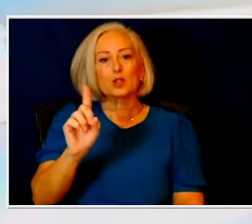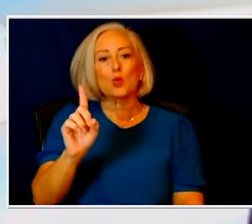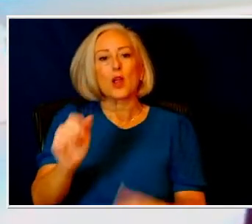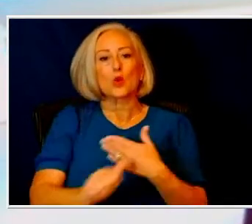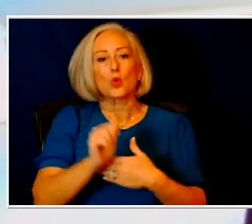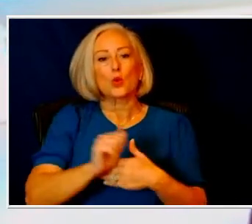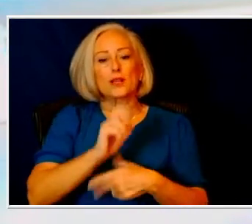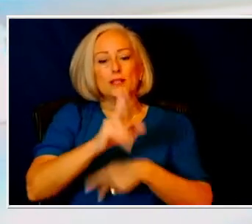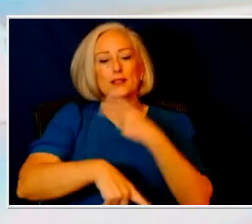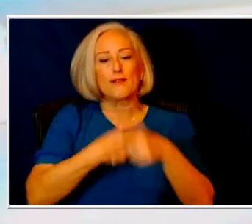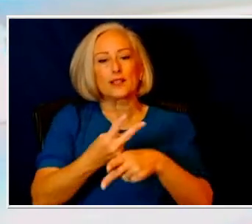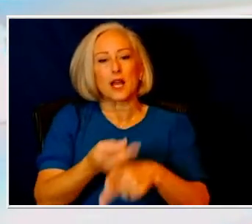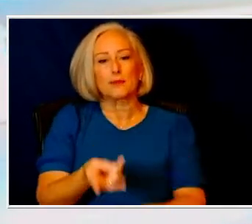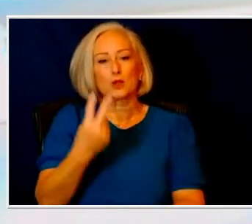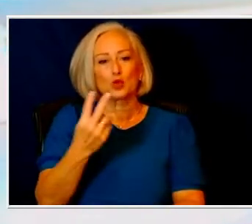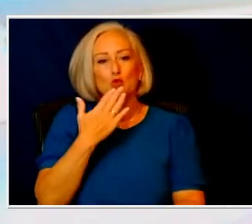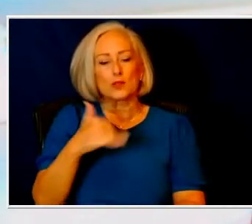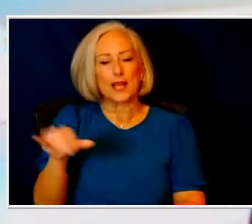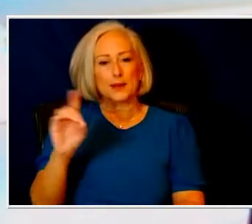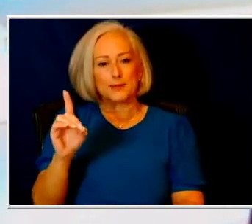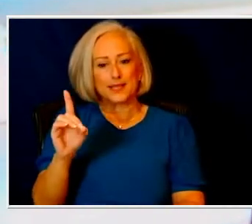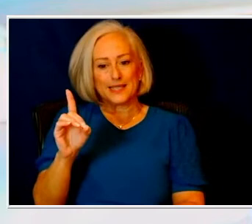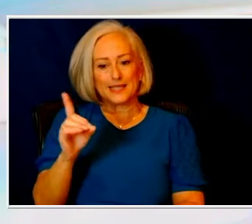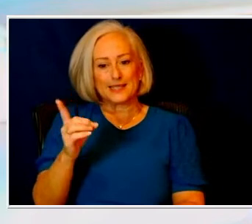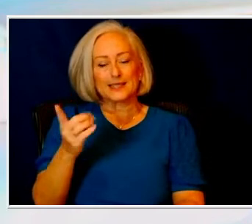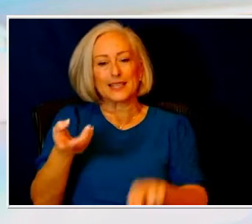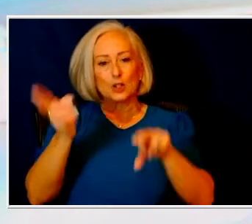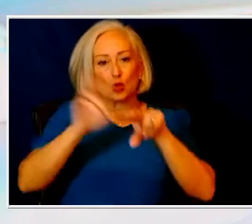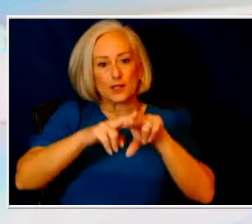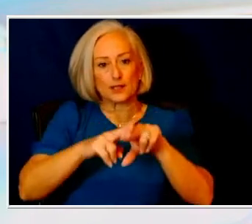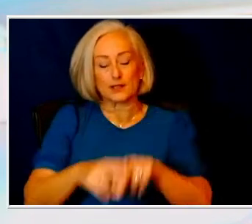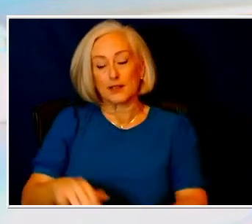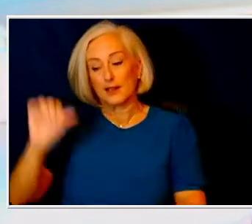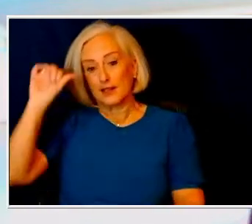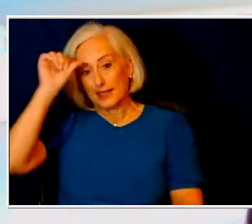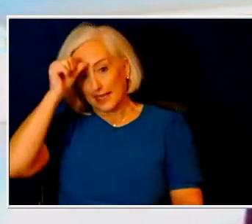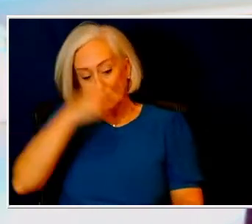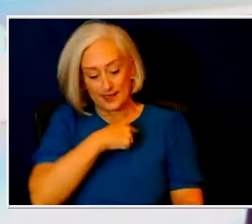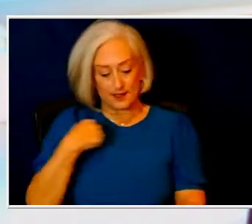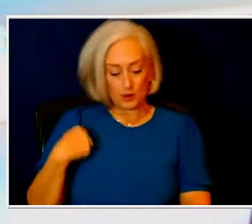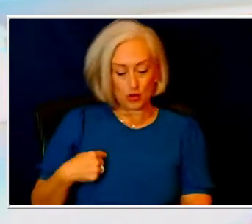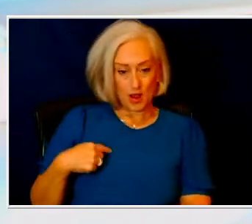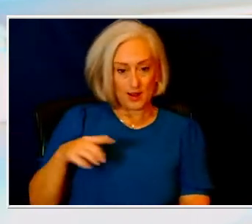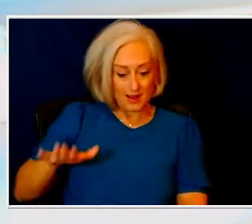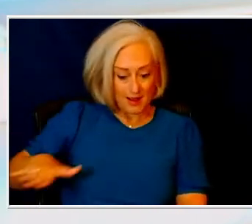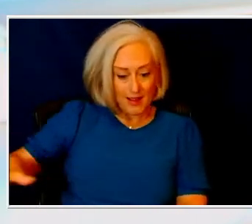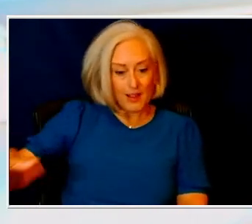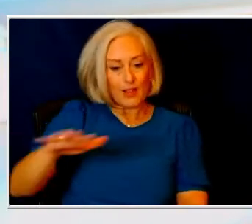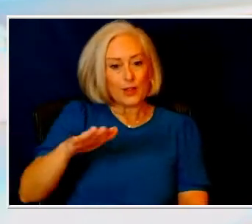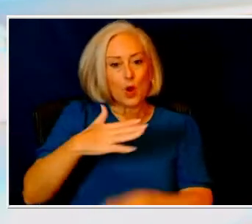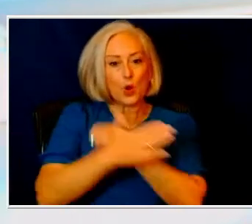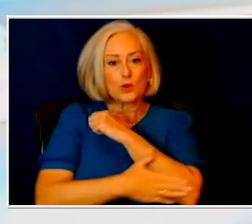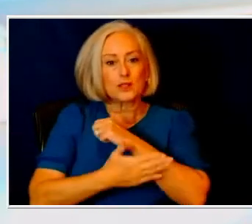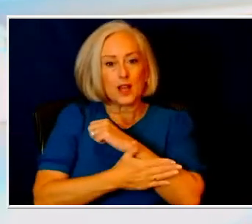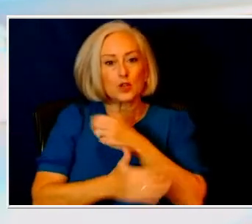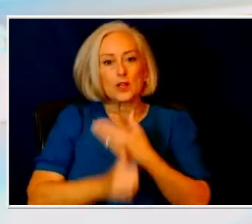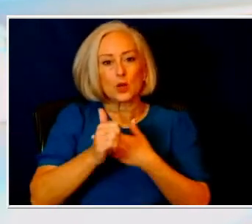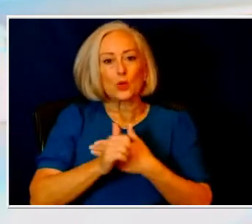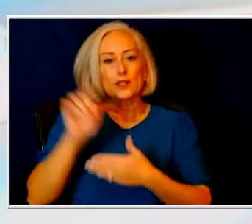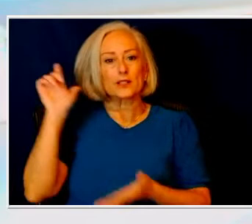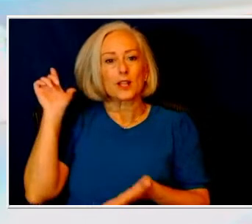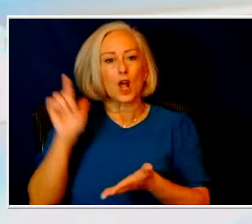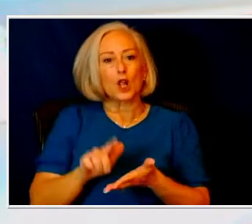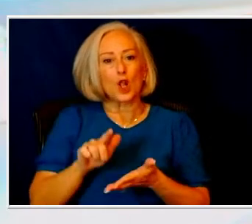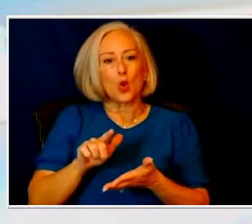up. Interestingly, in other countries, India and China, risk for diabetes is at lower BMIs